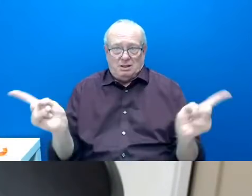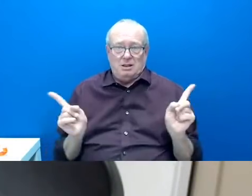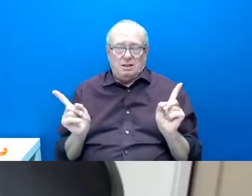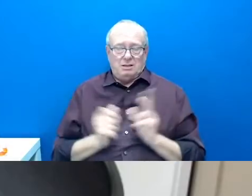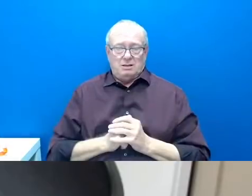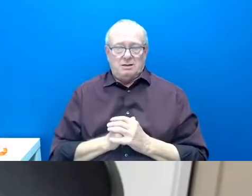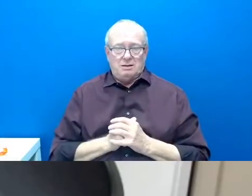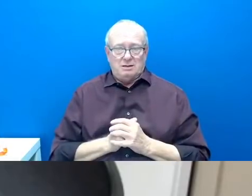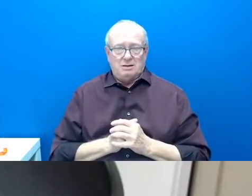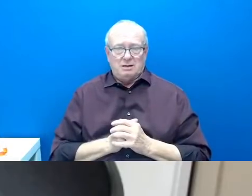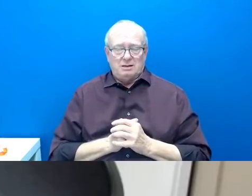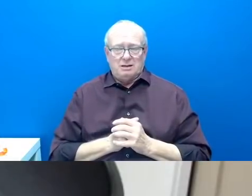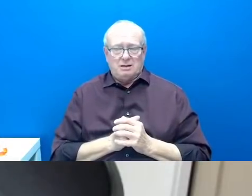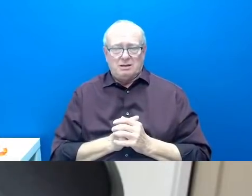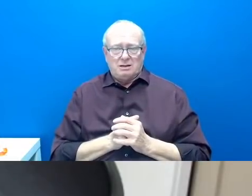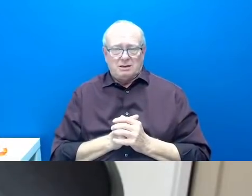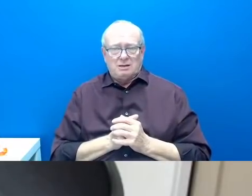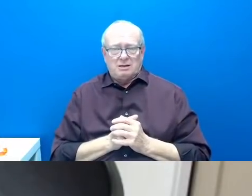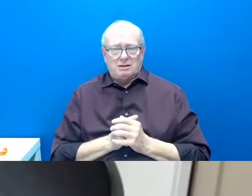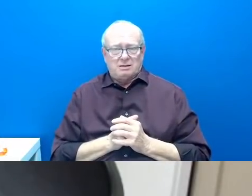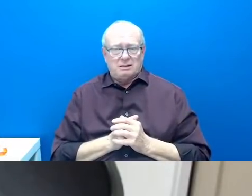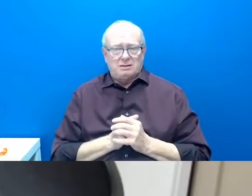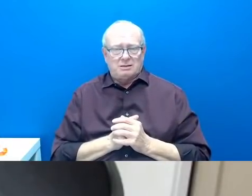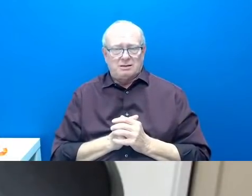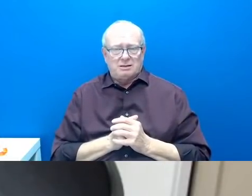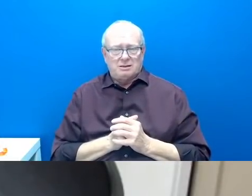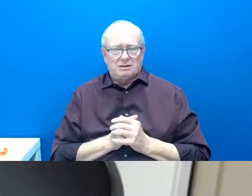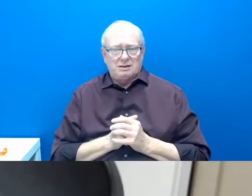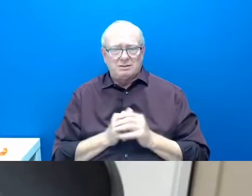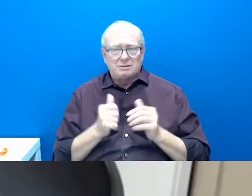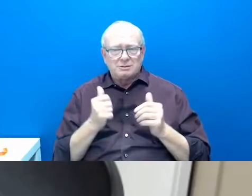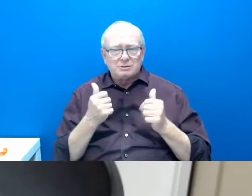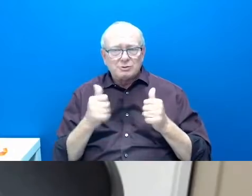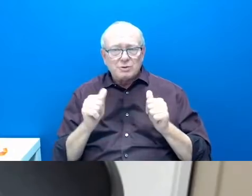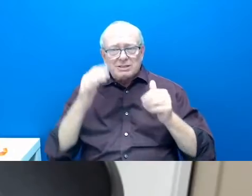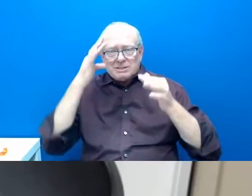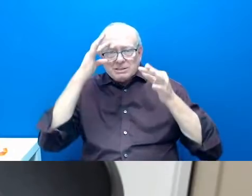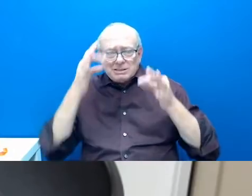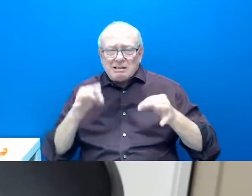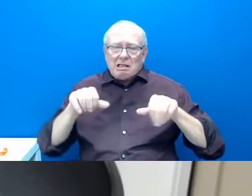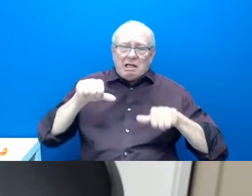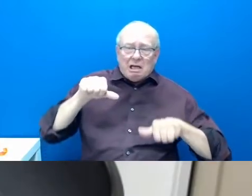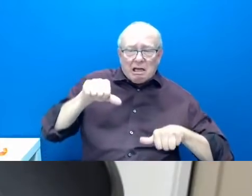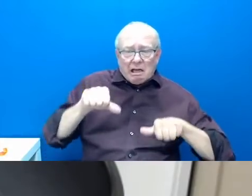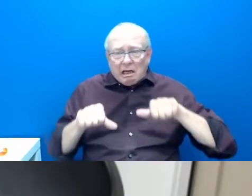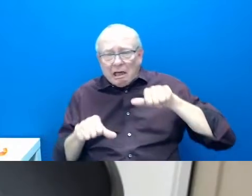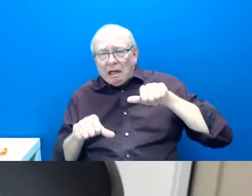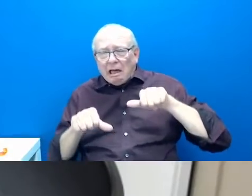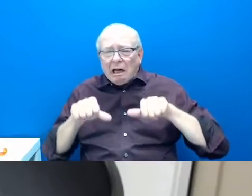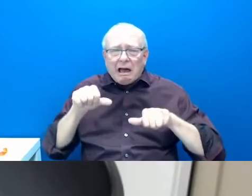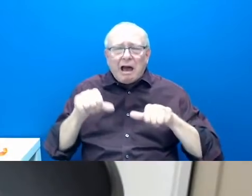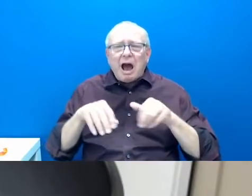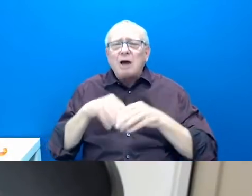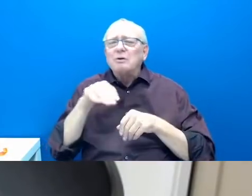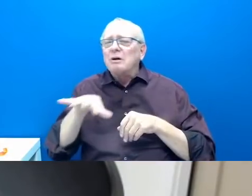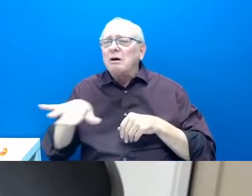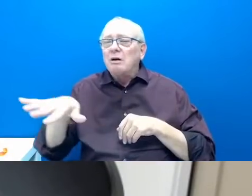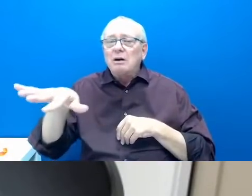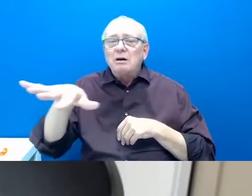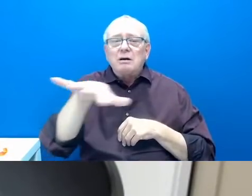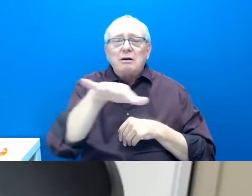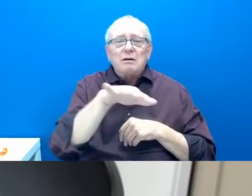And it's really hard to understand that when you're trying to make a difficult decision, especially when there's so much misinformation out